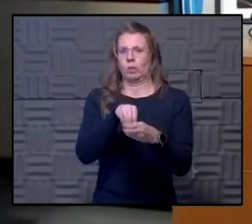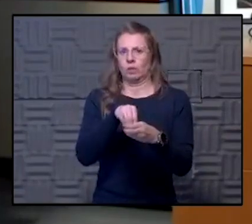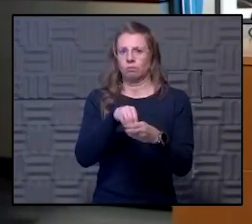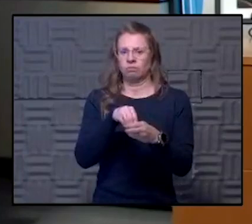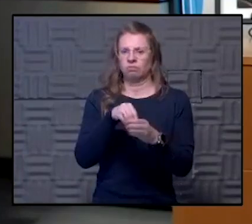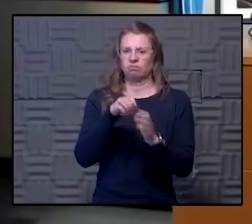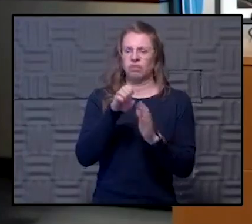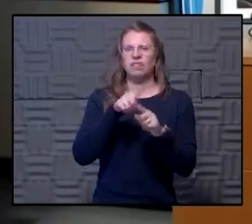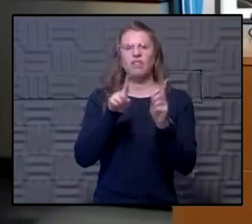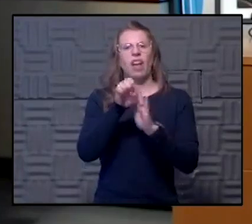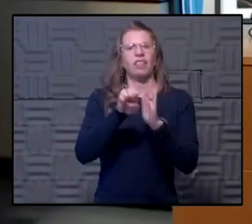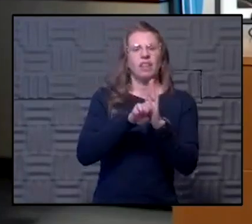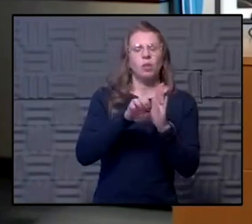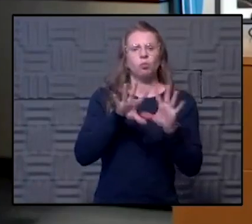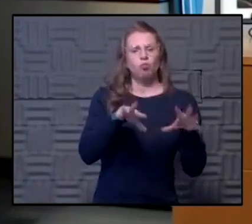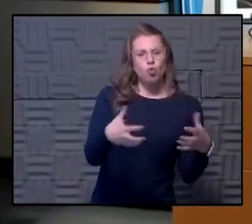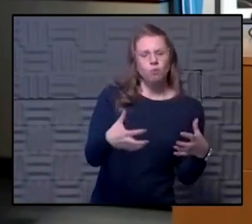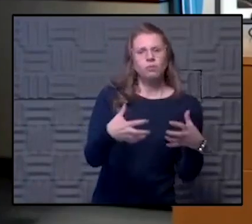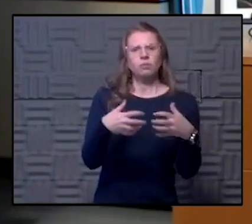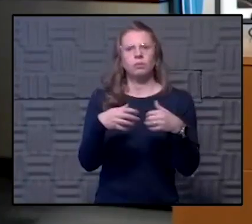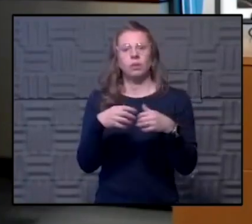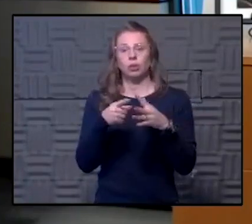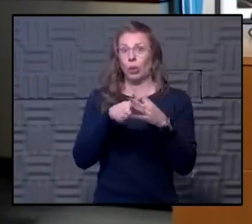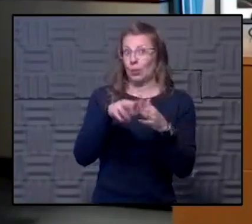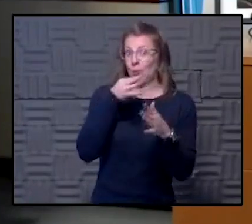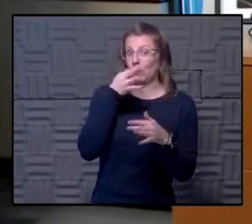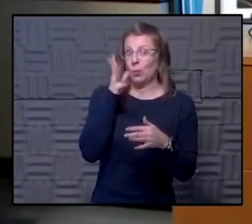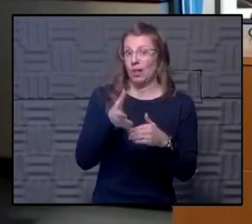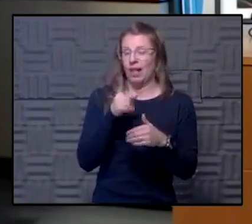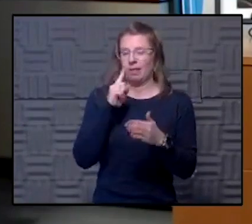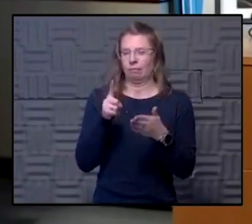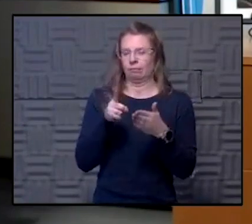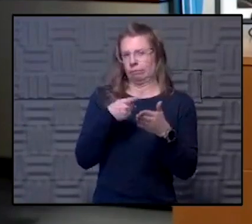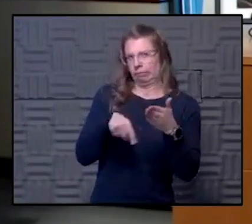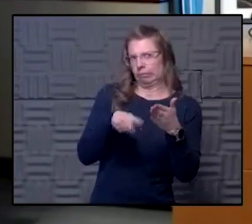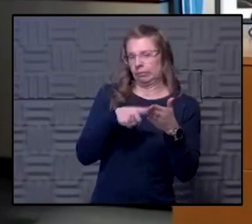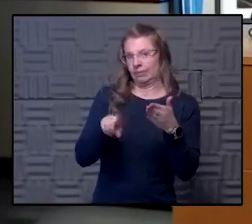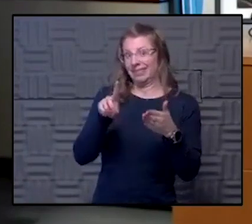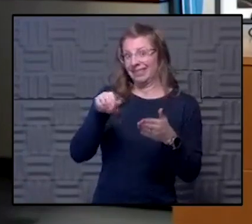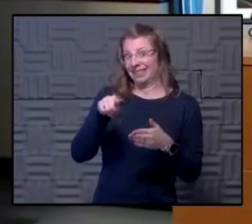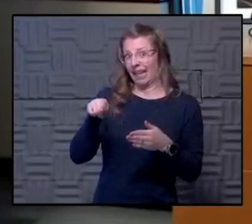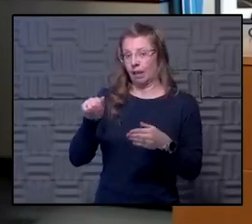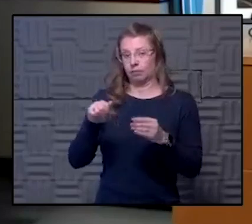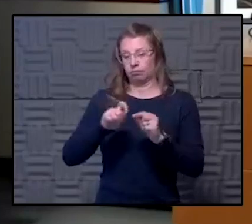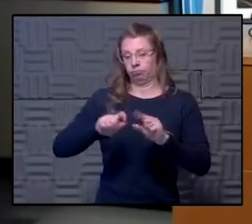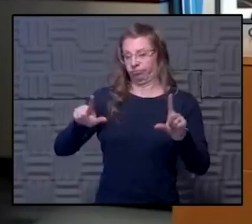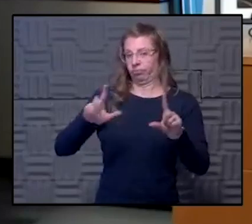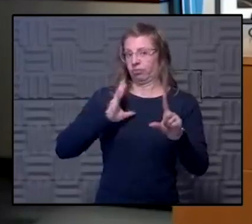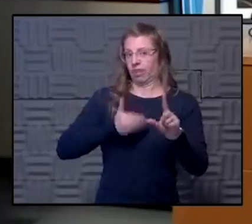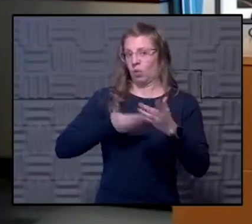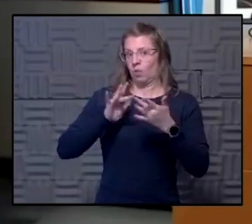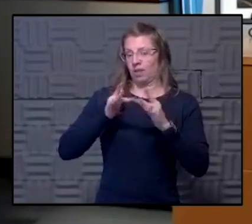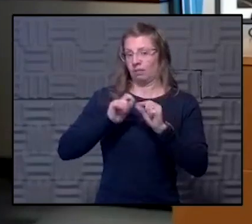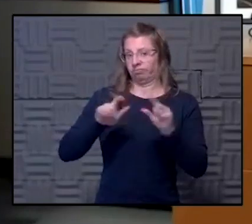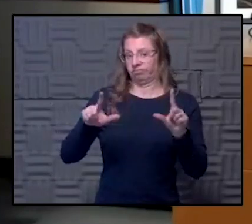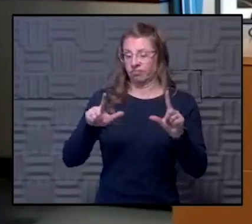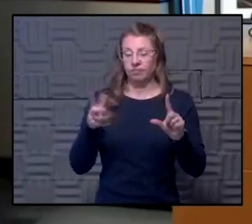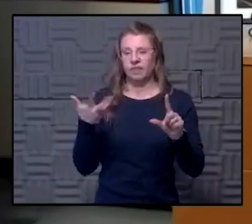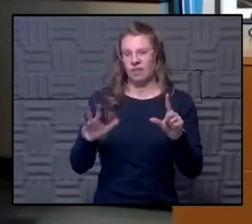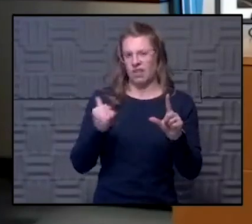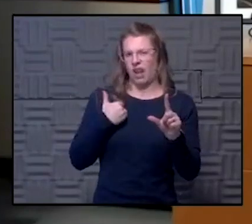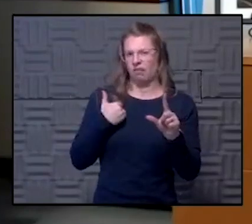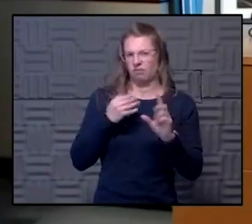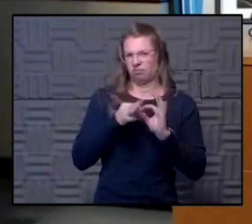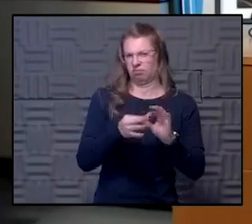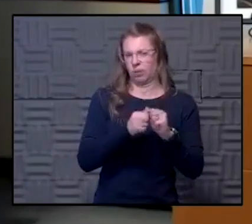and we're going to start very soon, I think maybe within the next week, putting data on our website. We already have that about